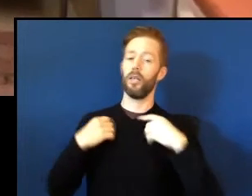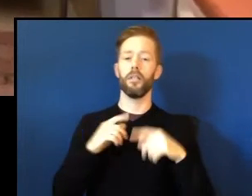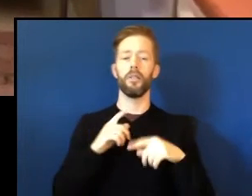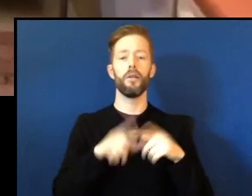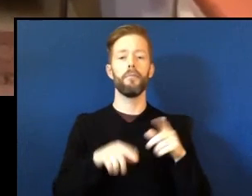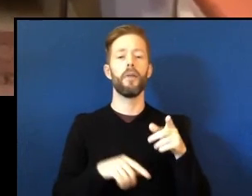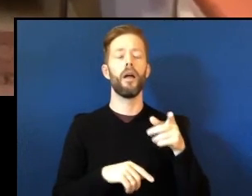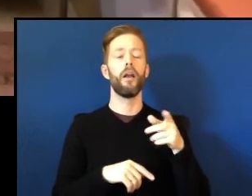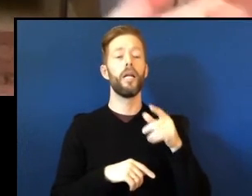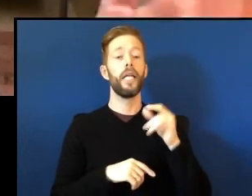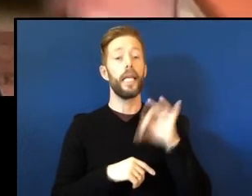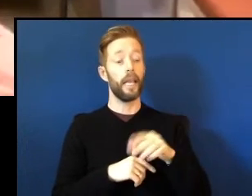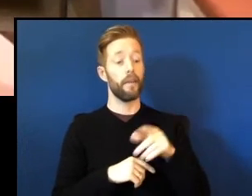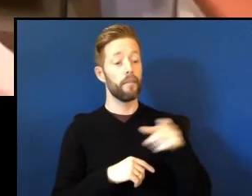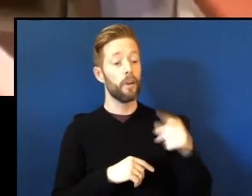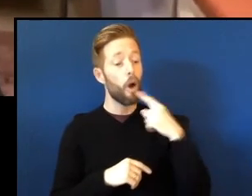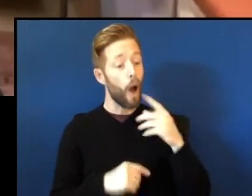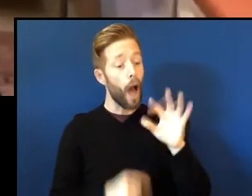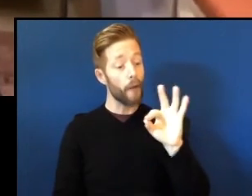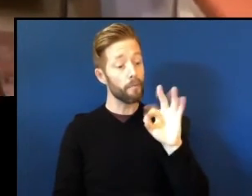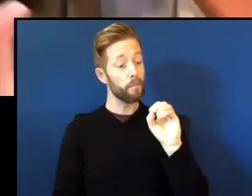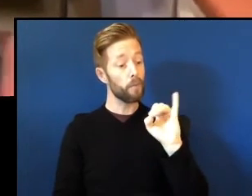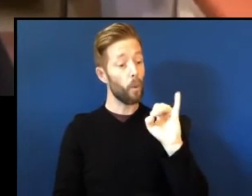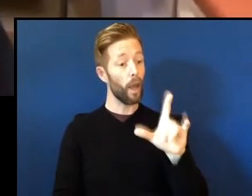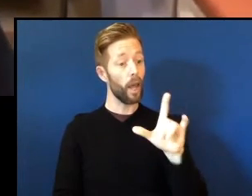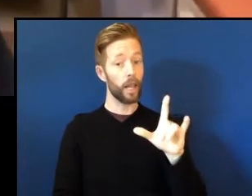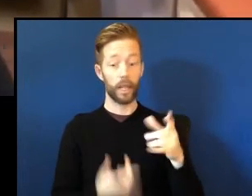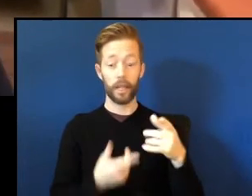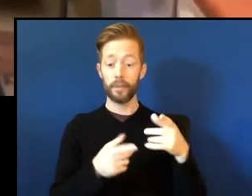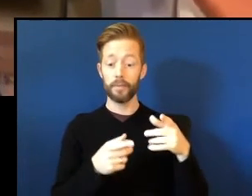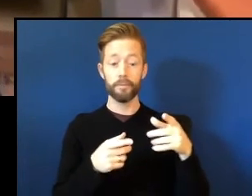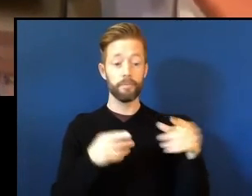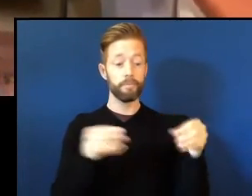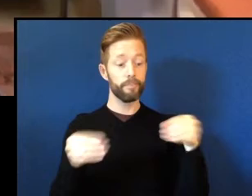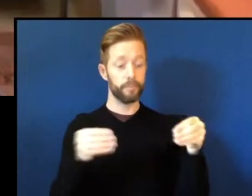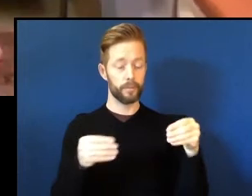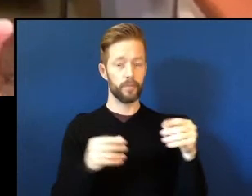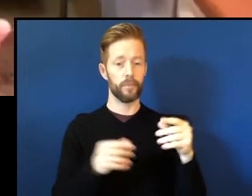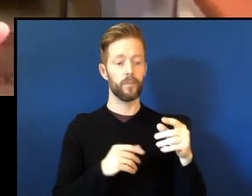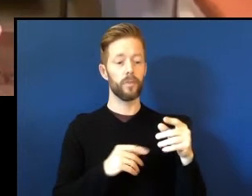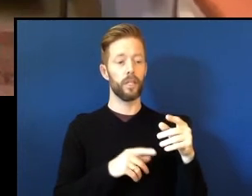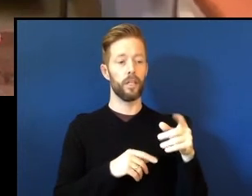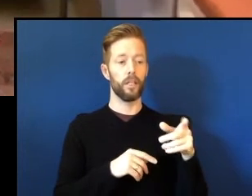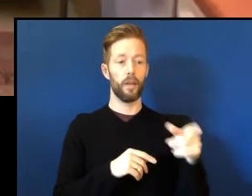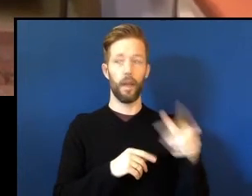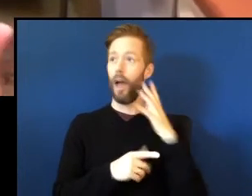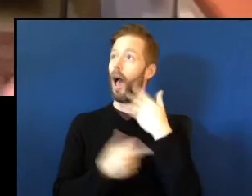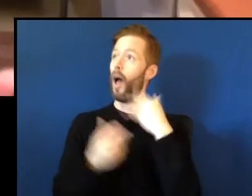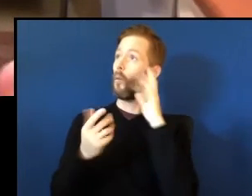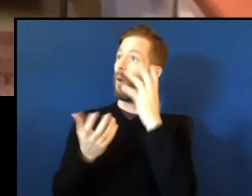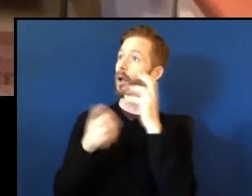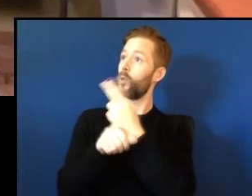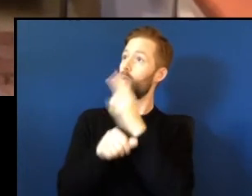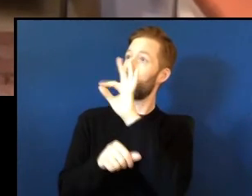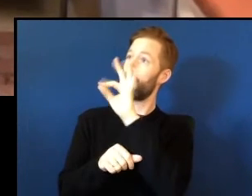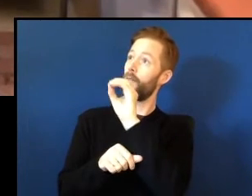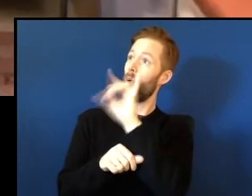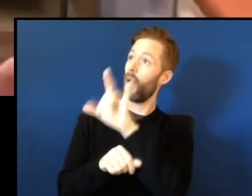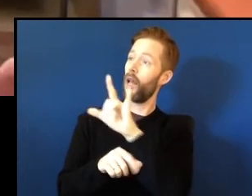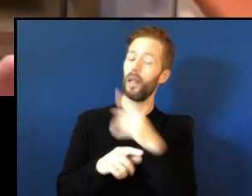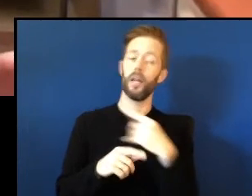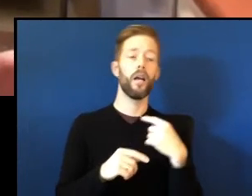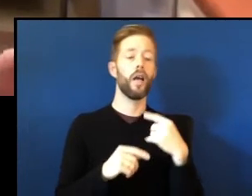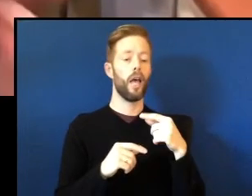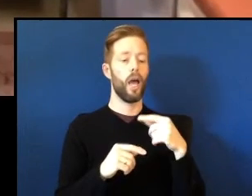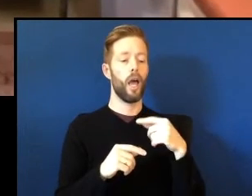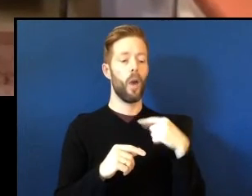this tinfoil, and it's, then in our response that they start to build an awareness that it's okay to